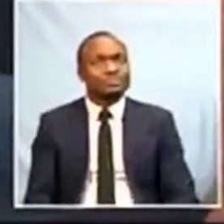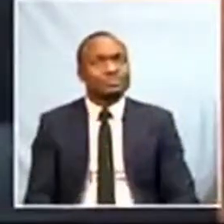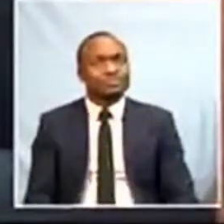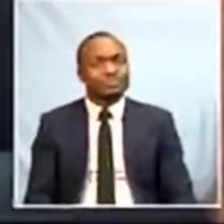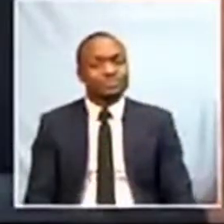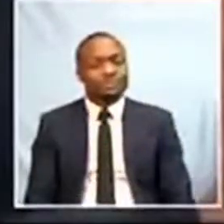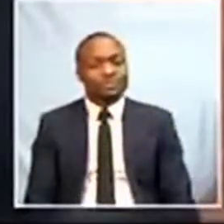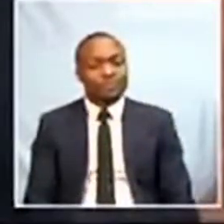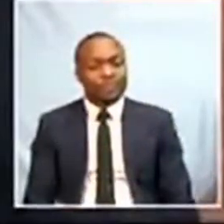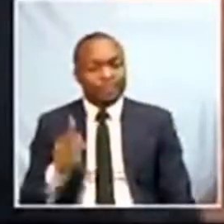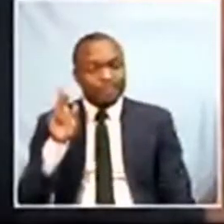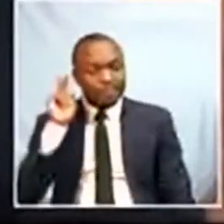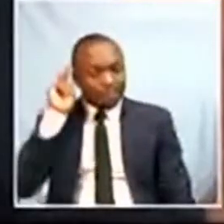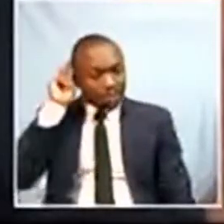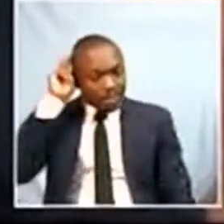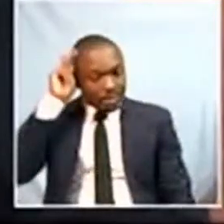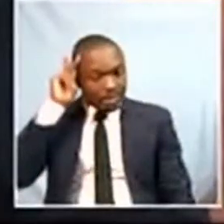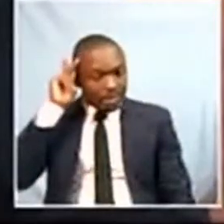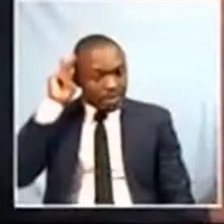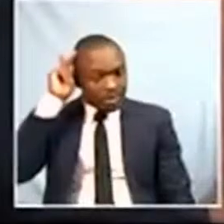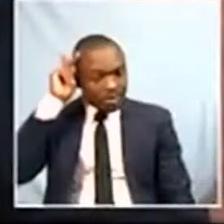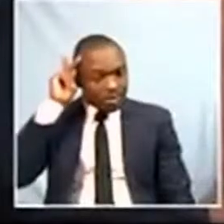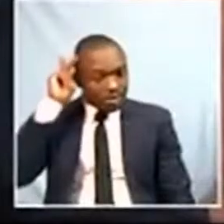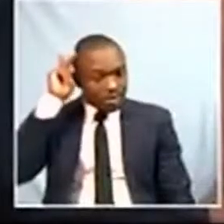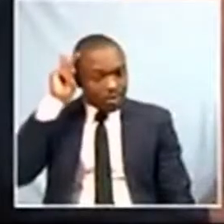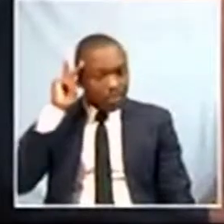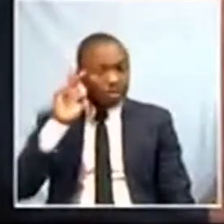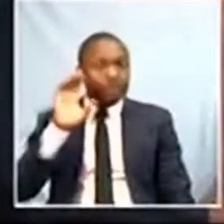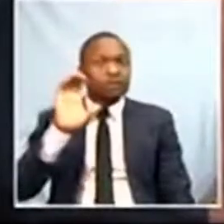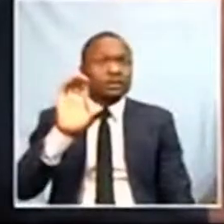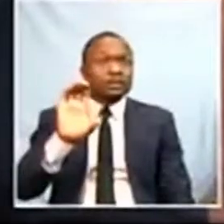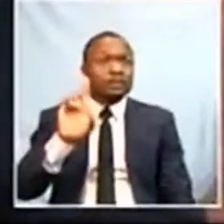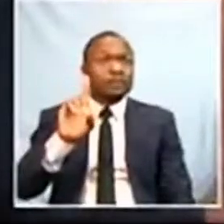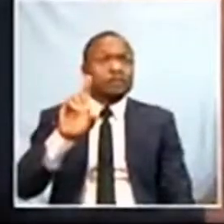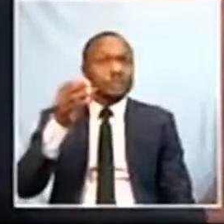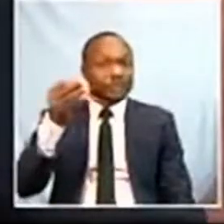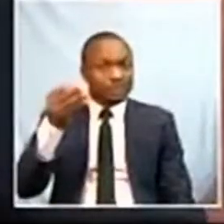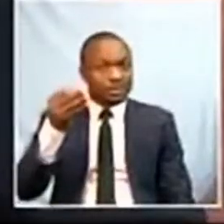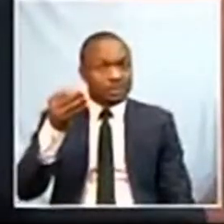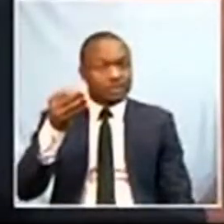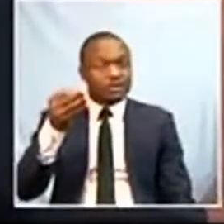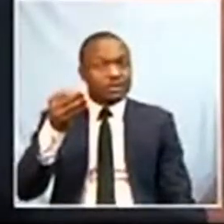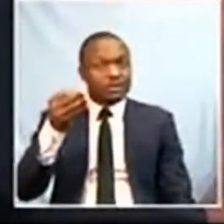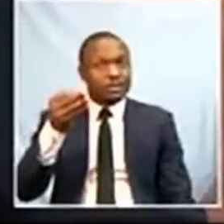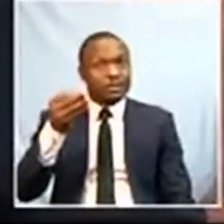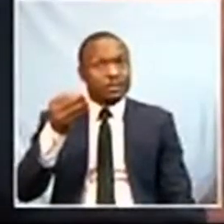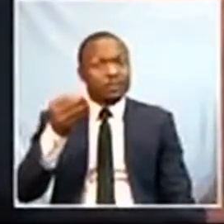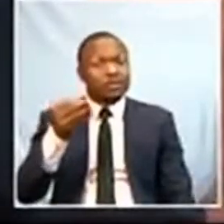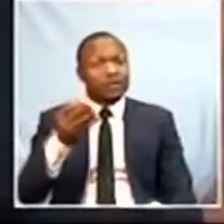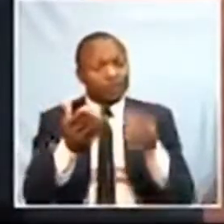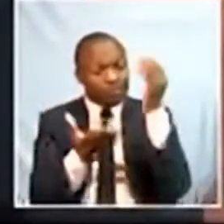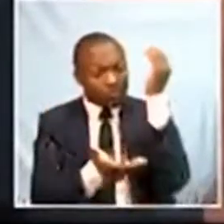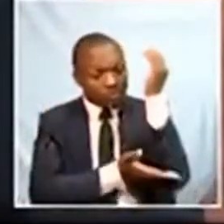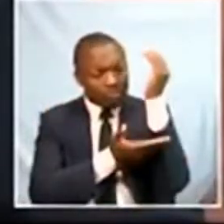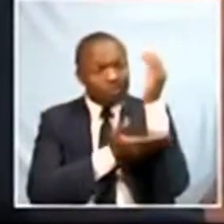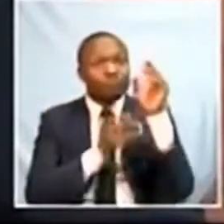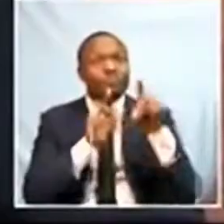The purpose of CDF is to uplift the people's standards of